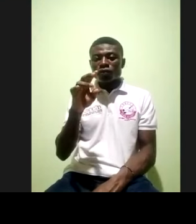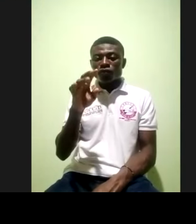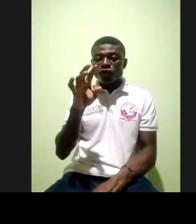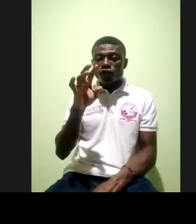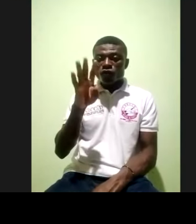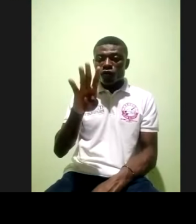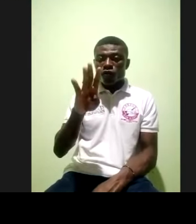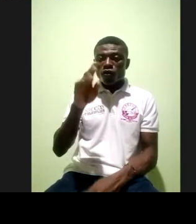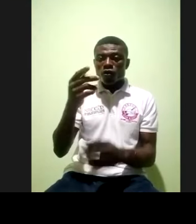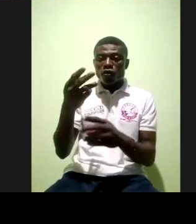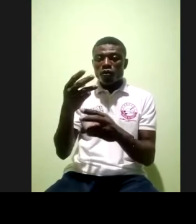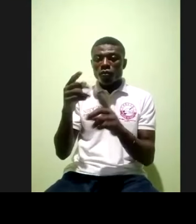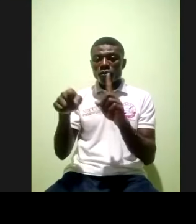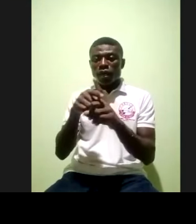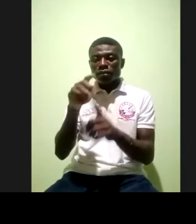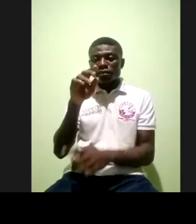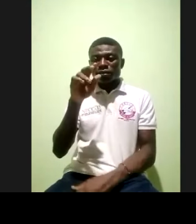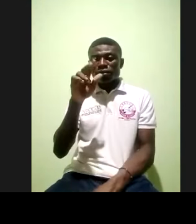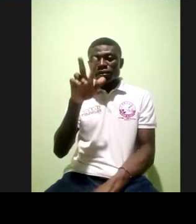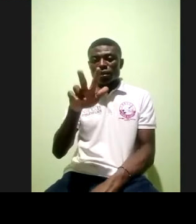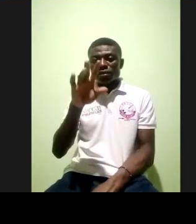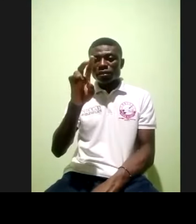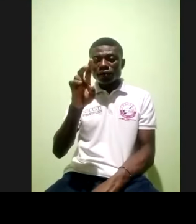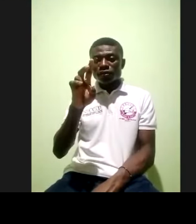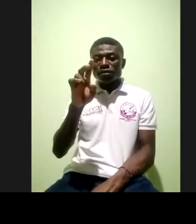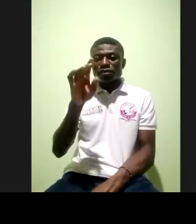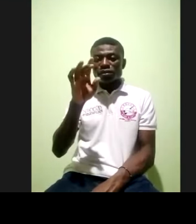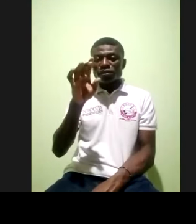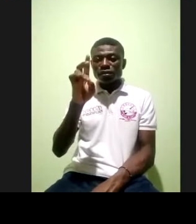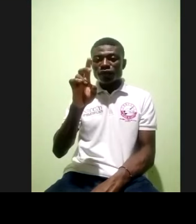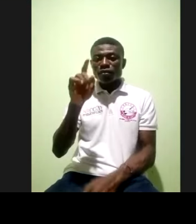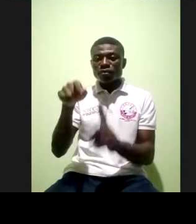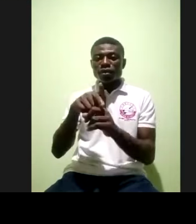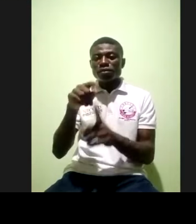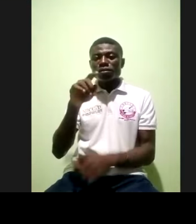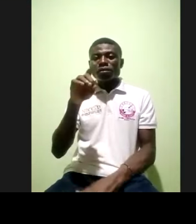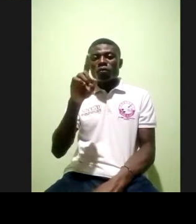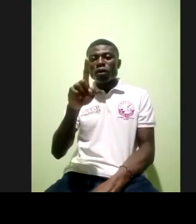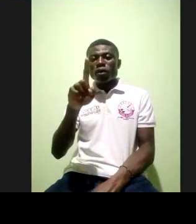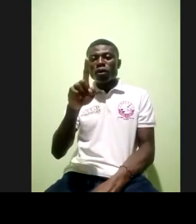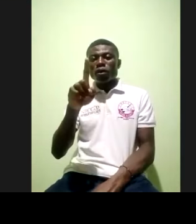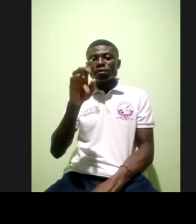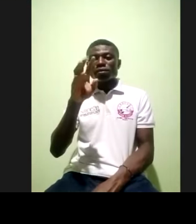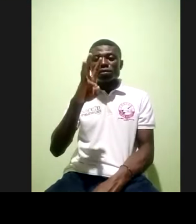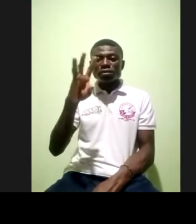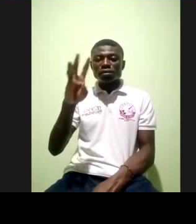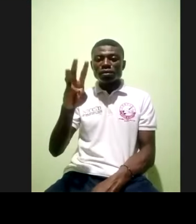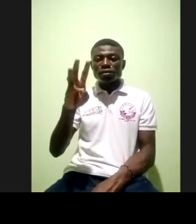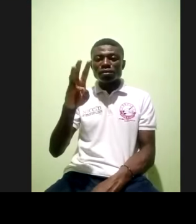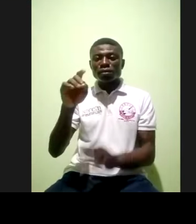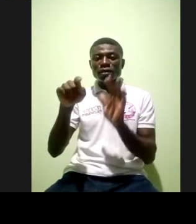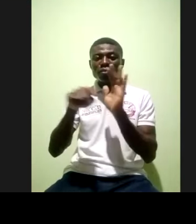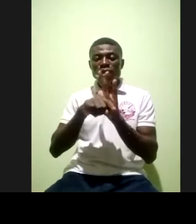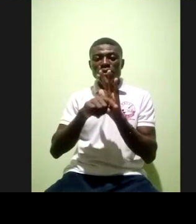7. 7 plus 1 is 8. That's correct. They have done fine. 66 minus 21. 6